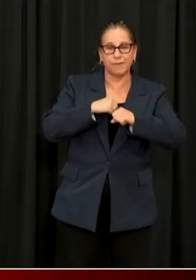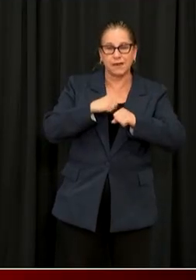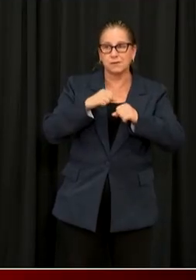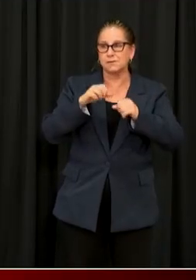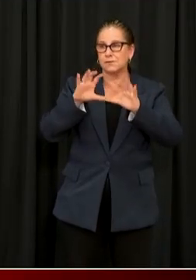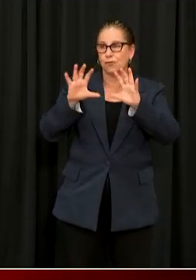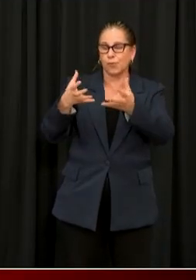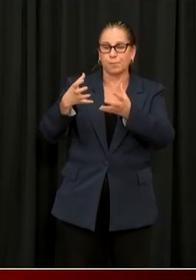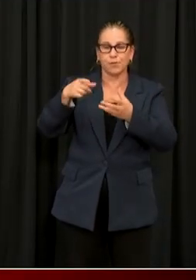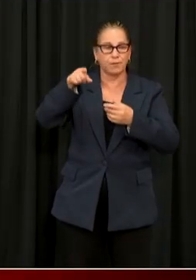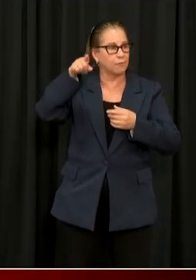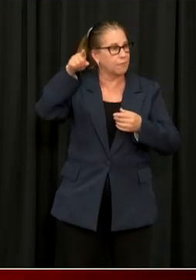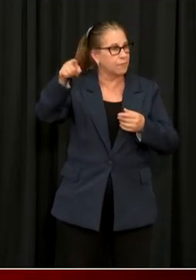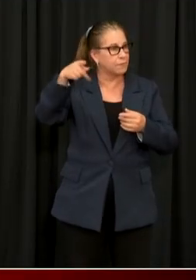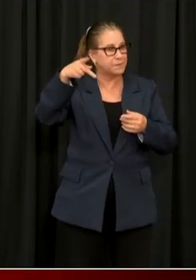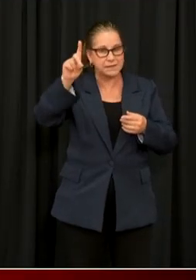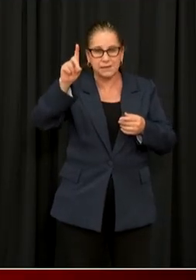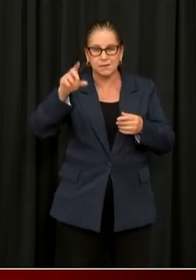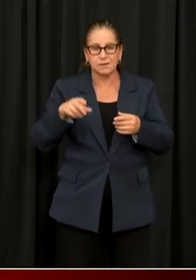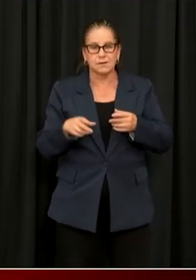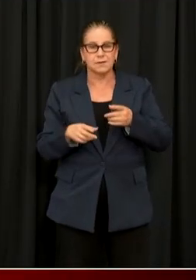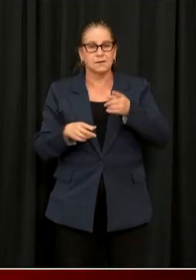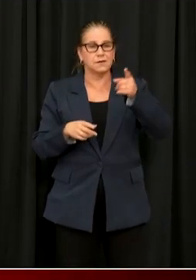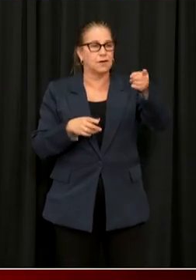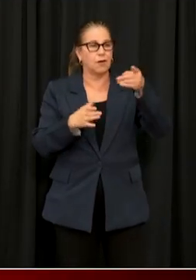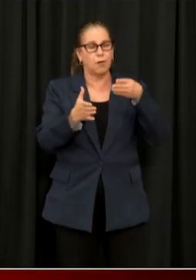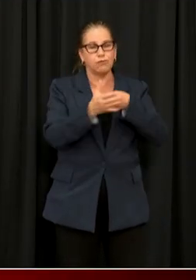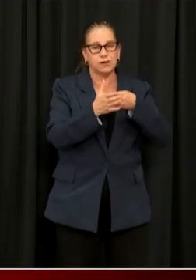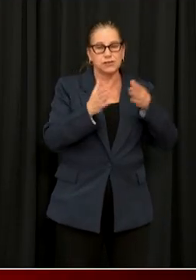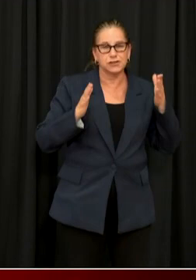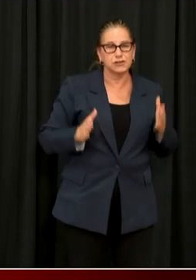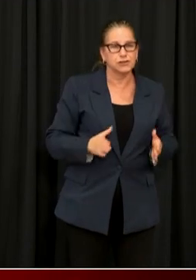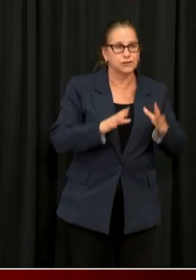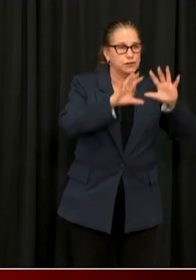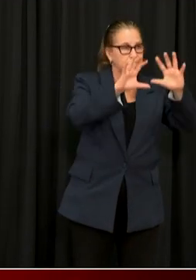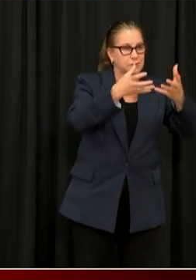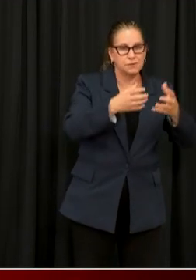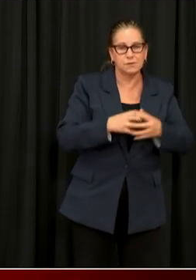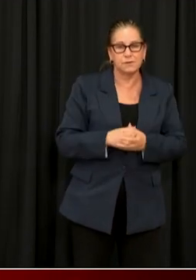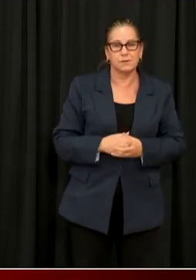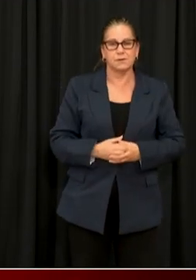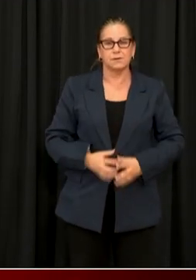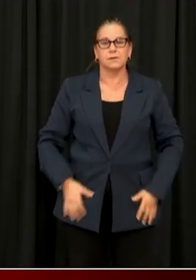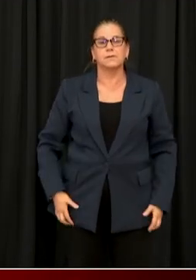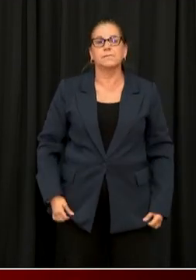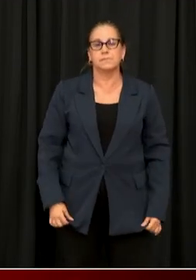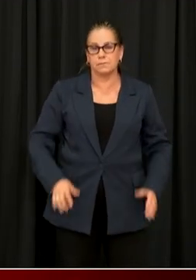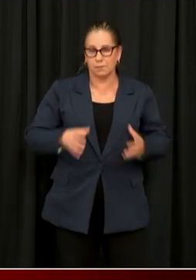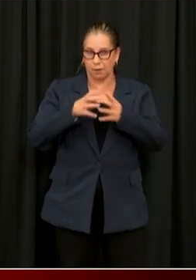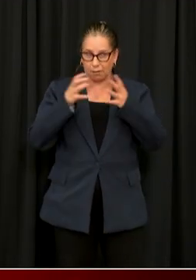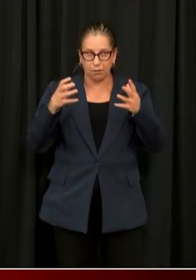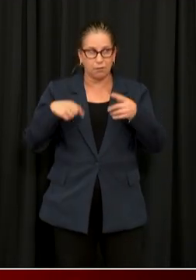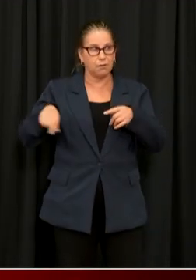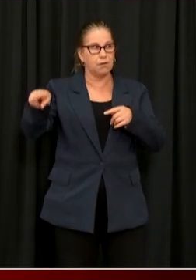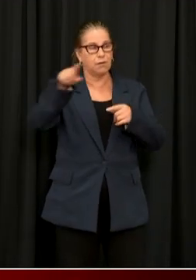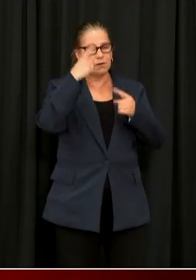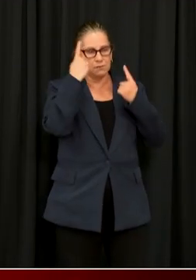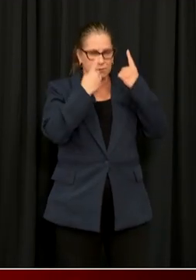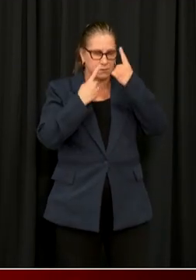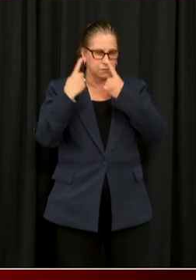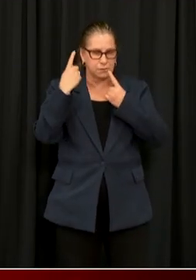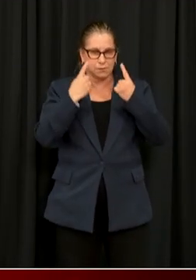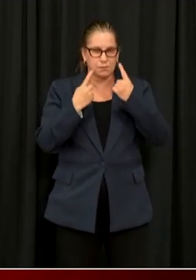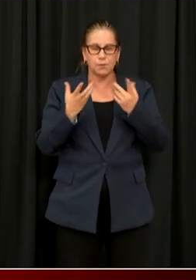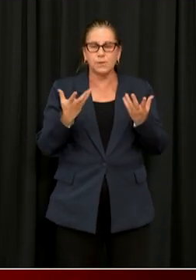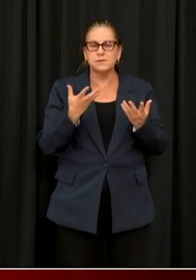the prosecution groups. So it's a lot of consideration of what was best for public safety